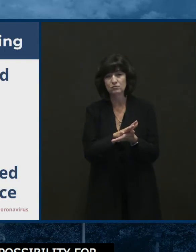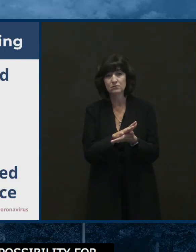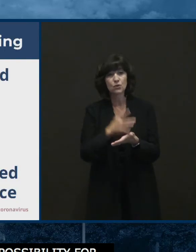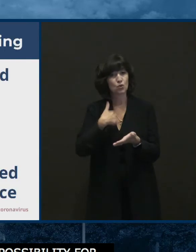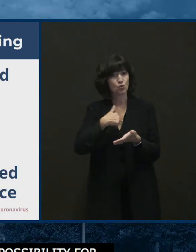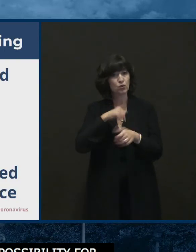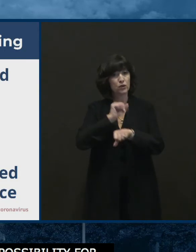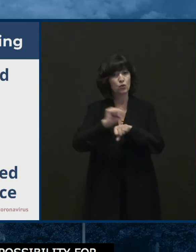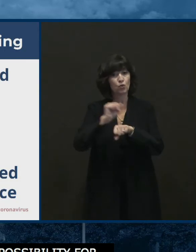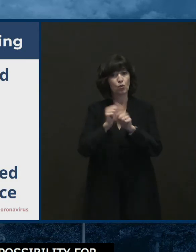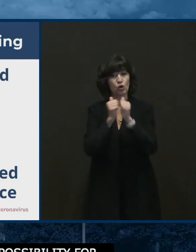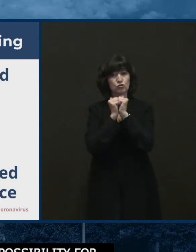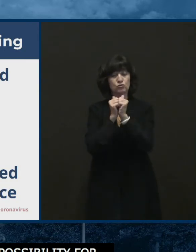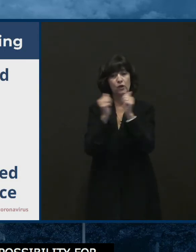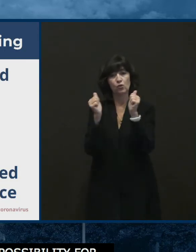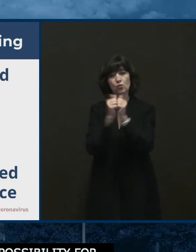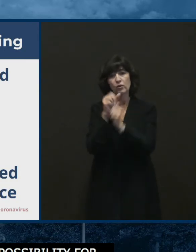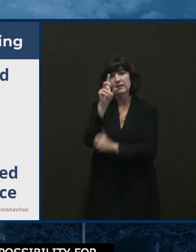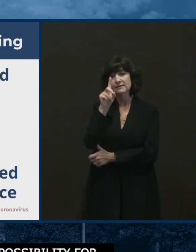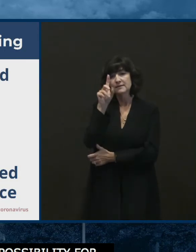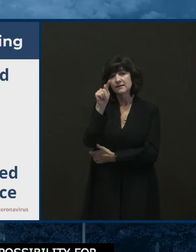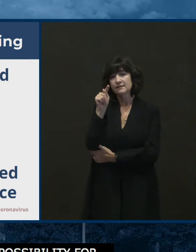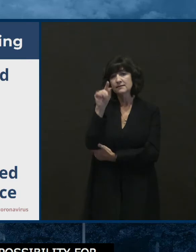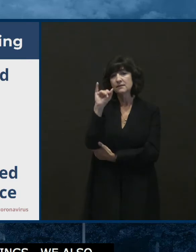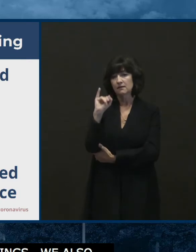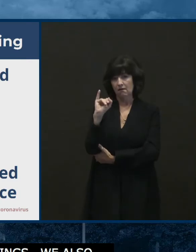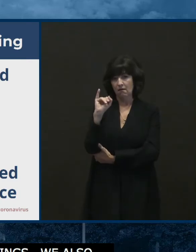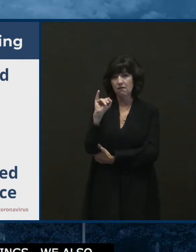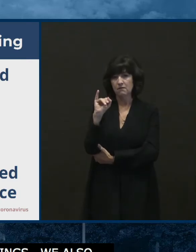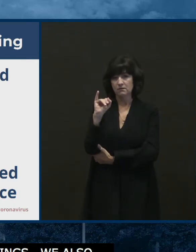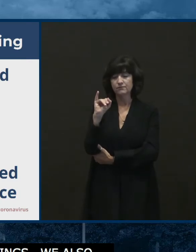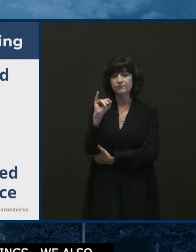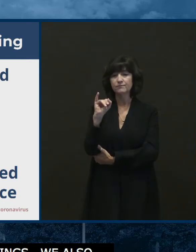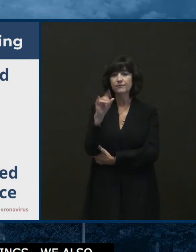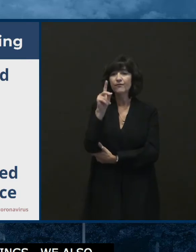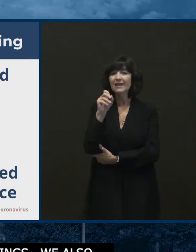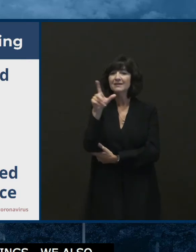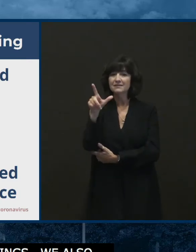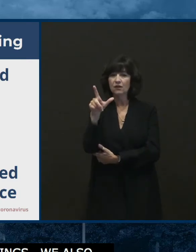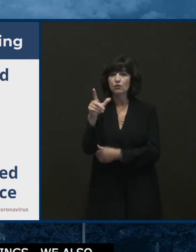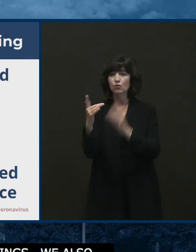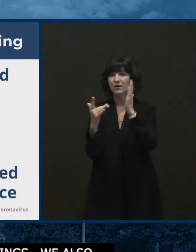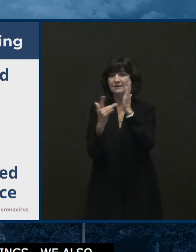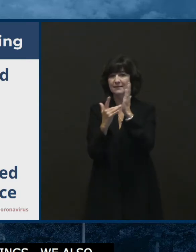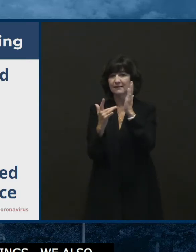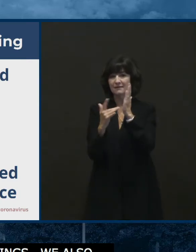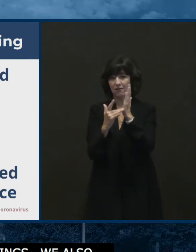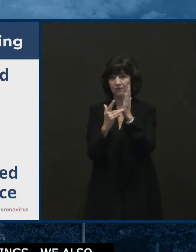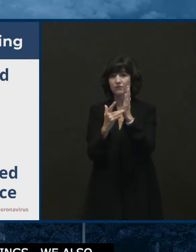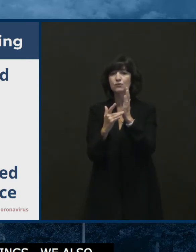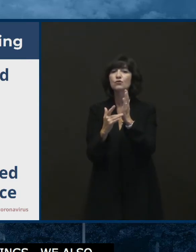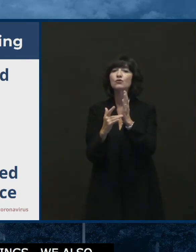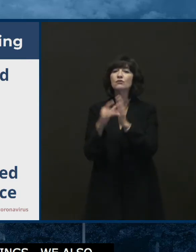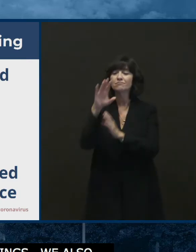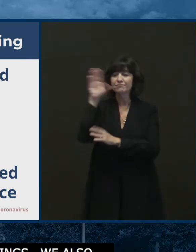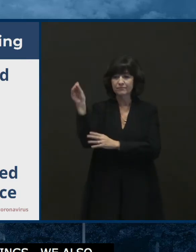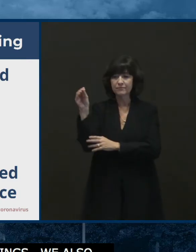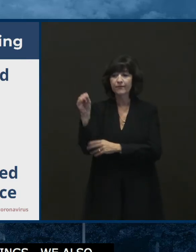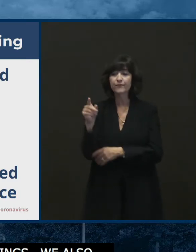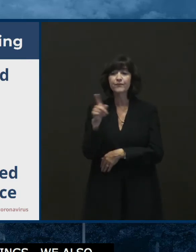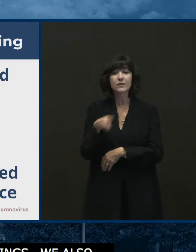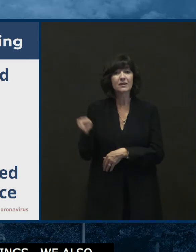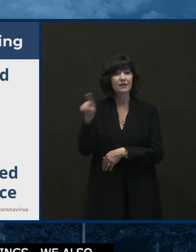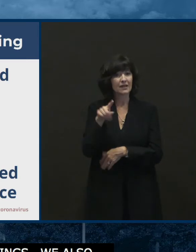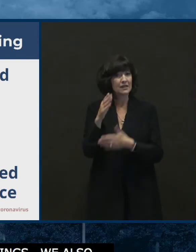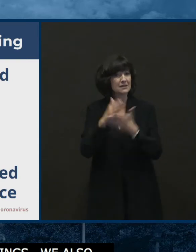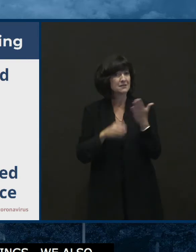with DTI. We are working particularly in those areas where we knew we had internet deserts and our